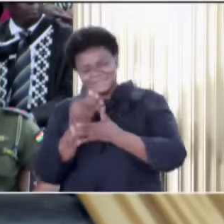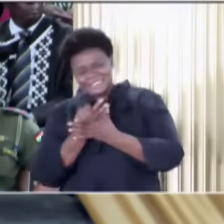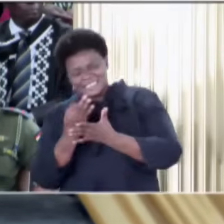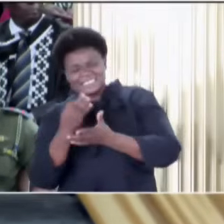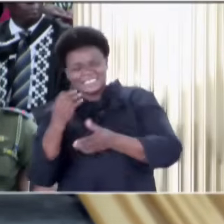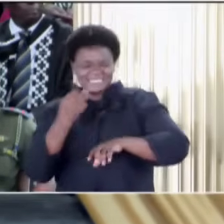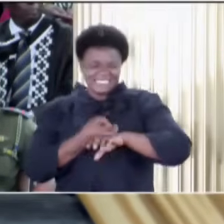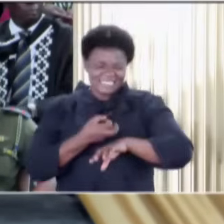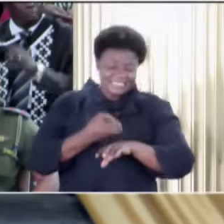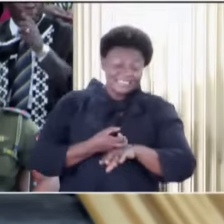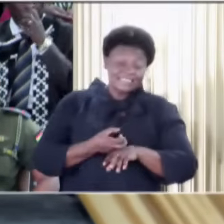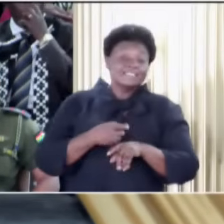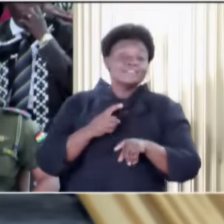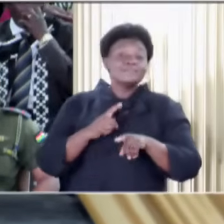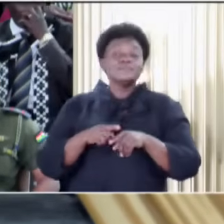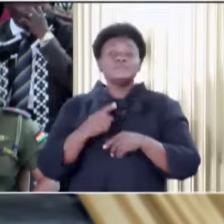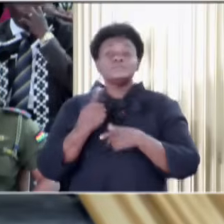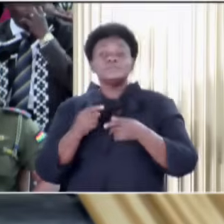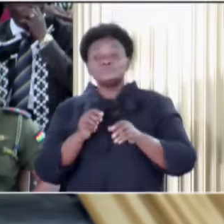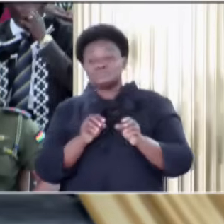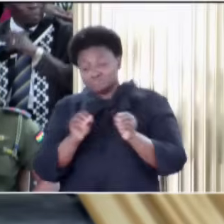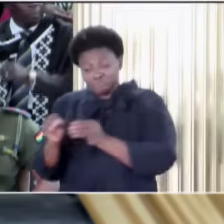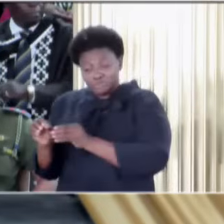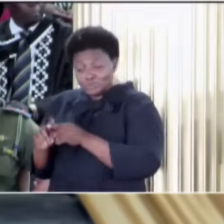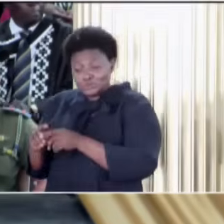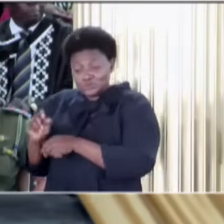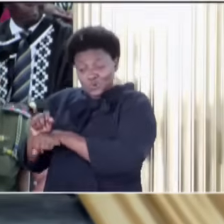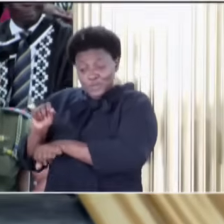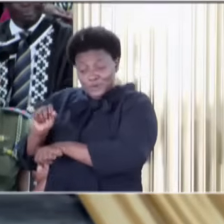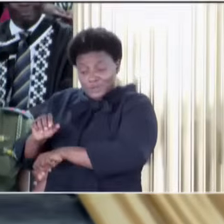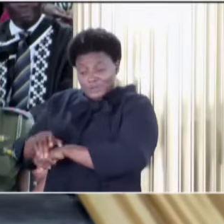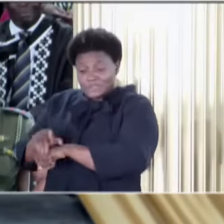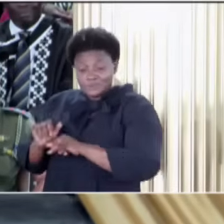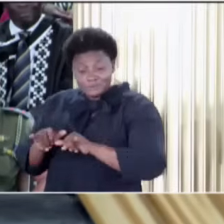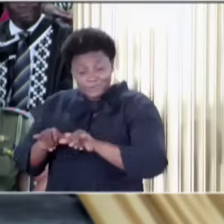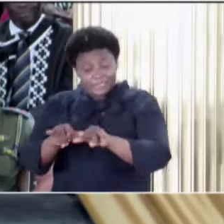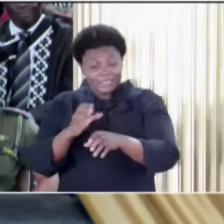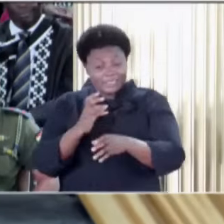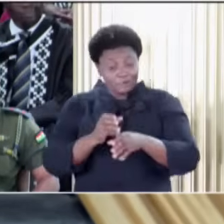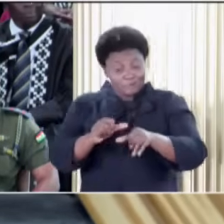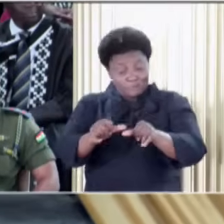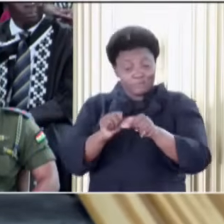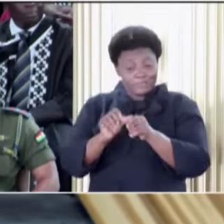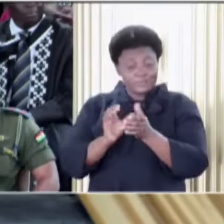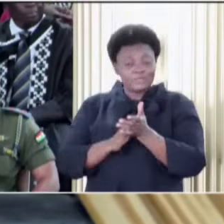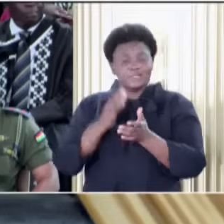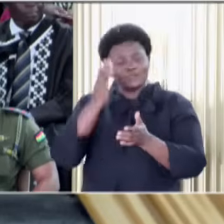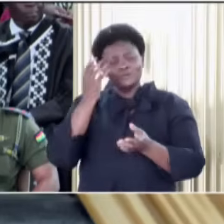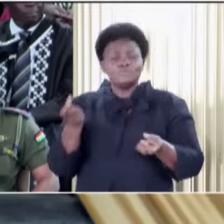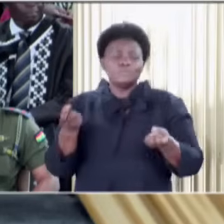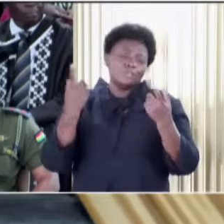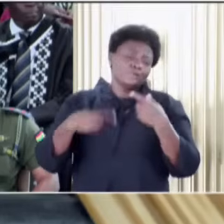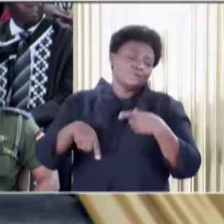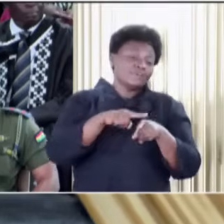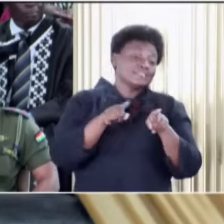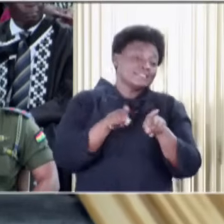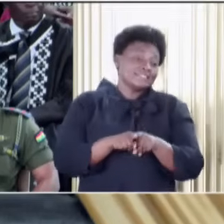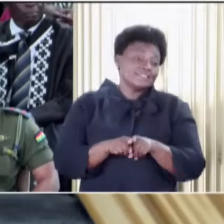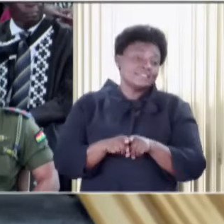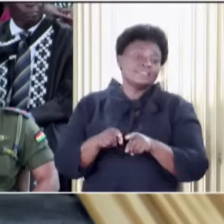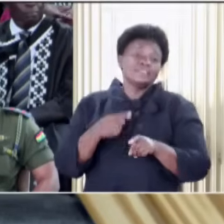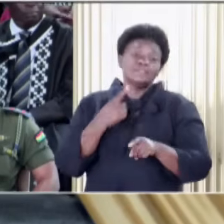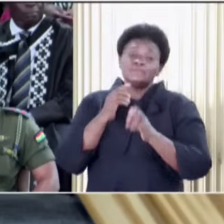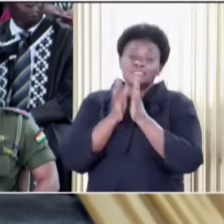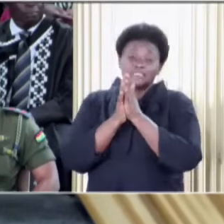pushed me into side businesses just to stay afloat. And I know a number of us did the same. So let me say a prayer for